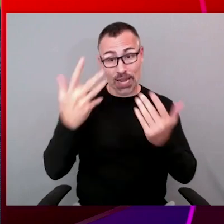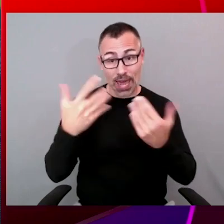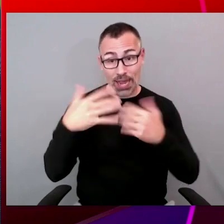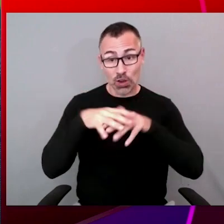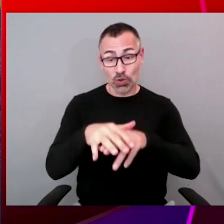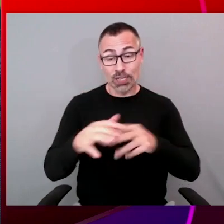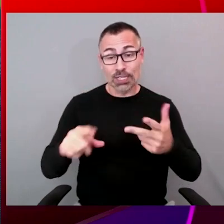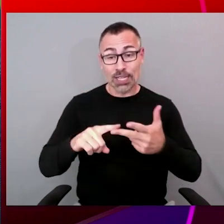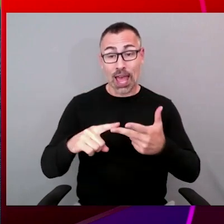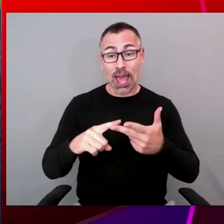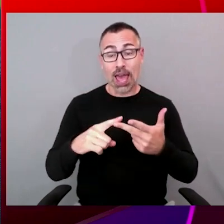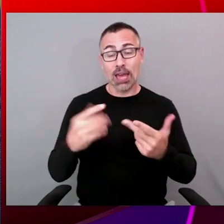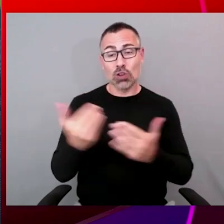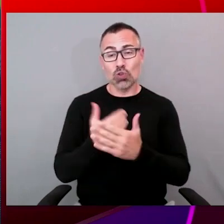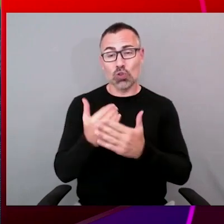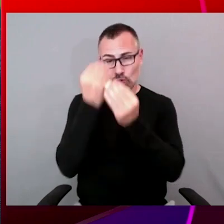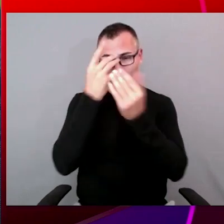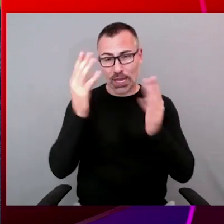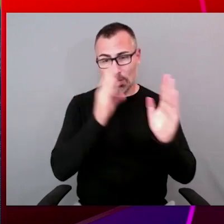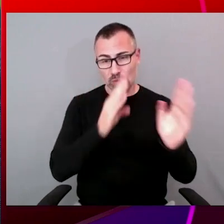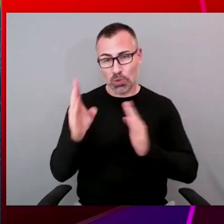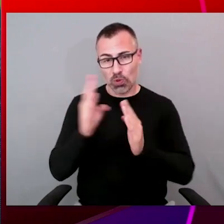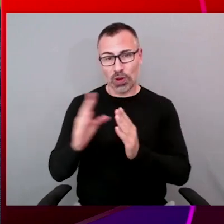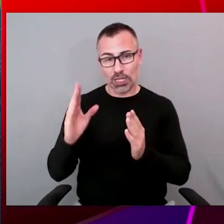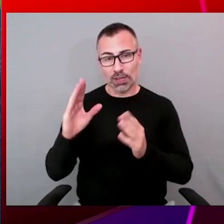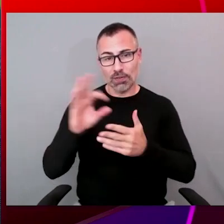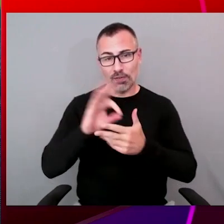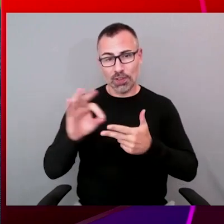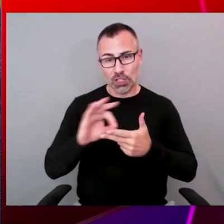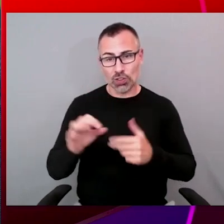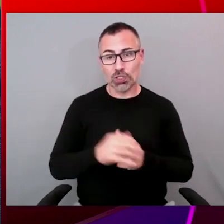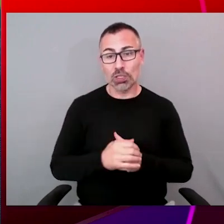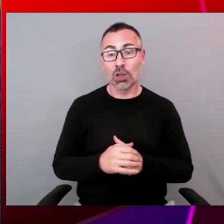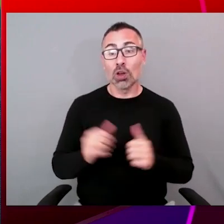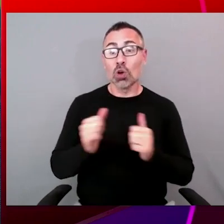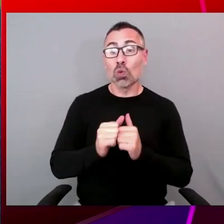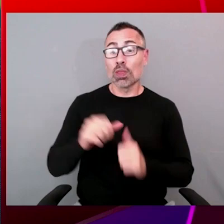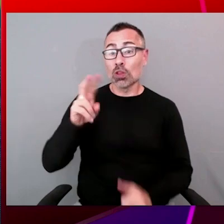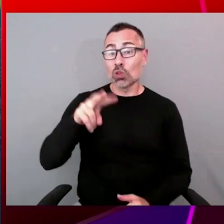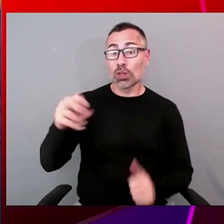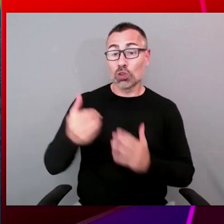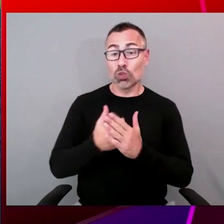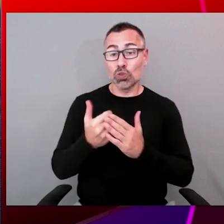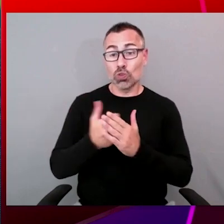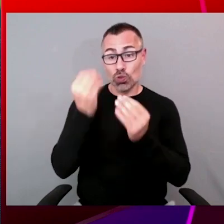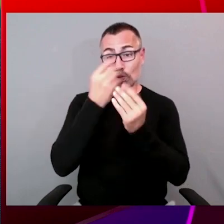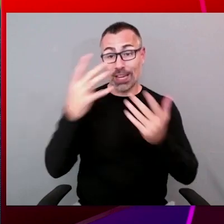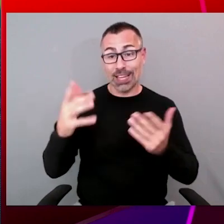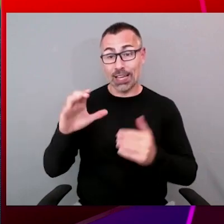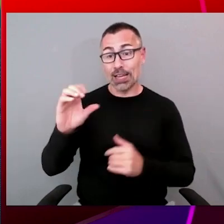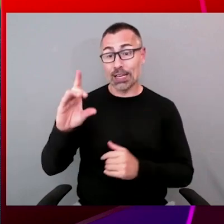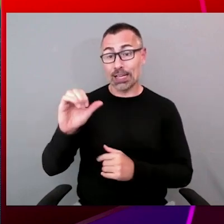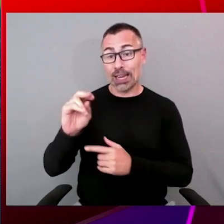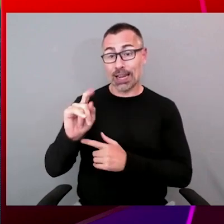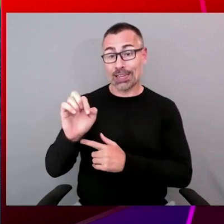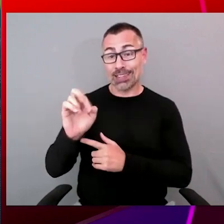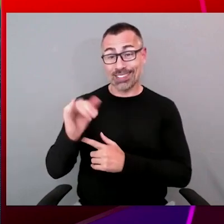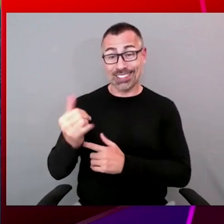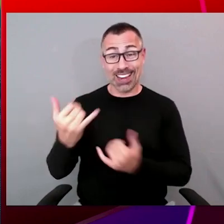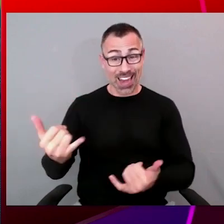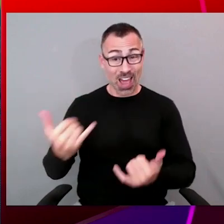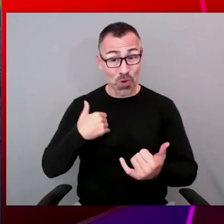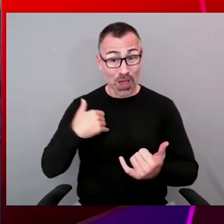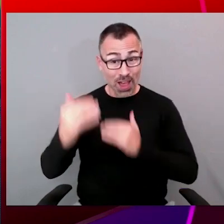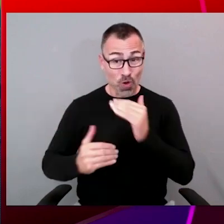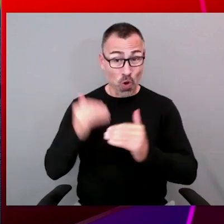features, which we can talk about today. With the 22 new data connectors, that gets us to over 50. So we have marketing